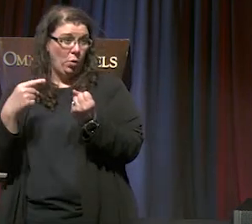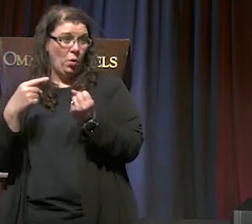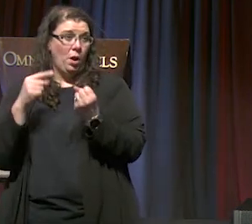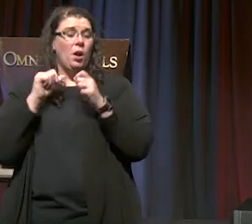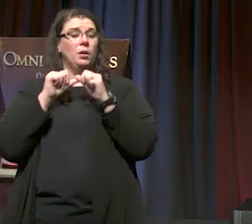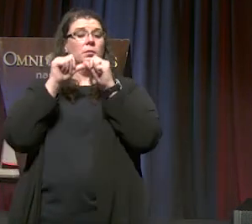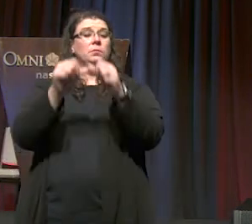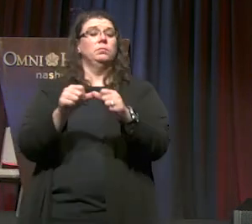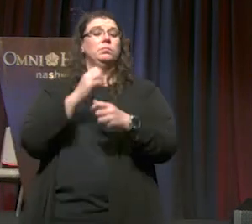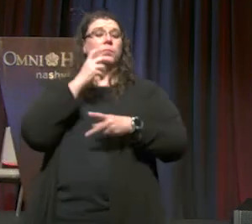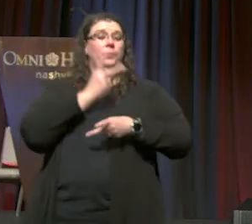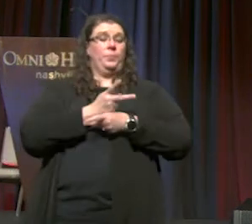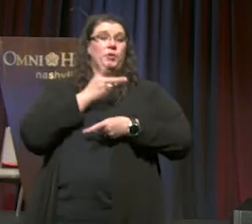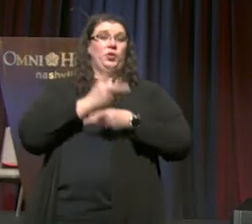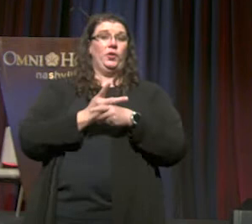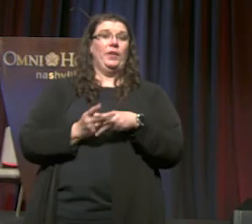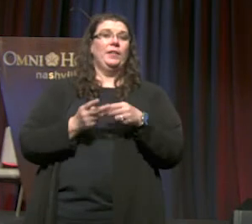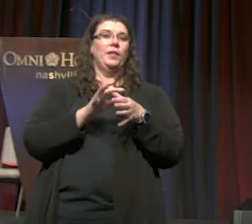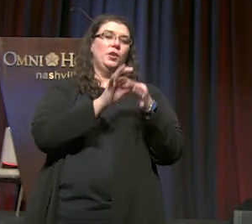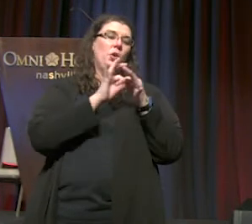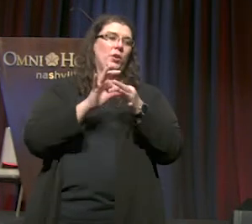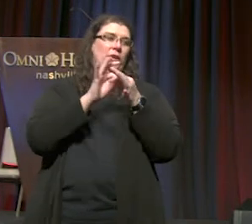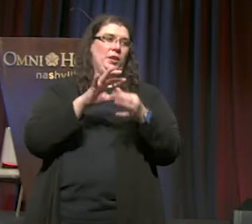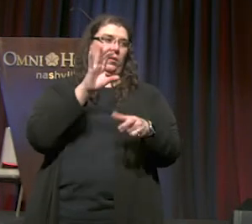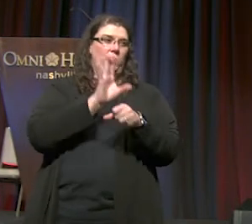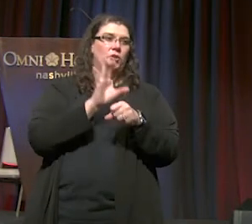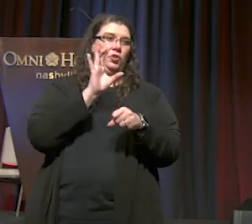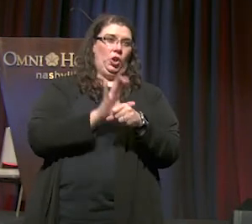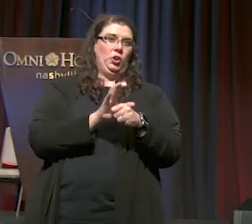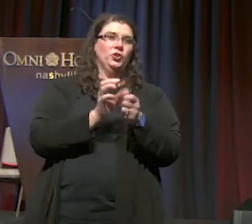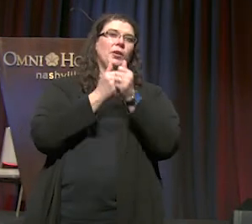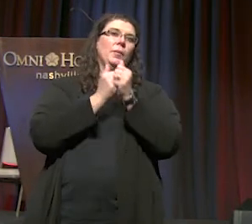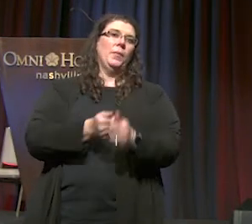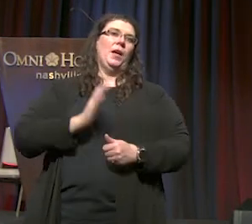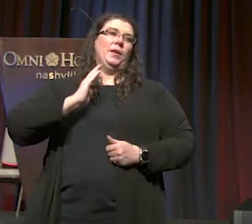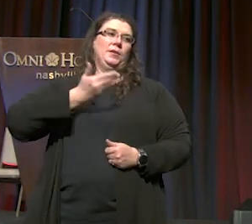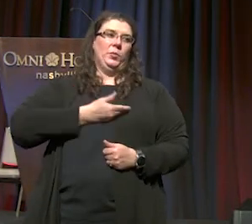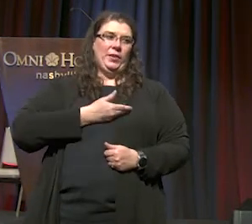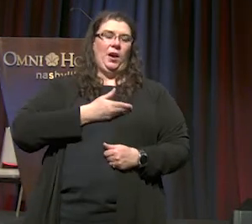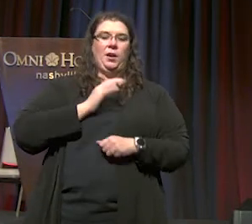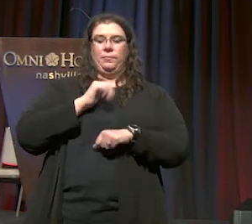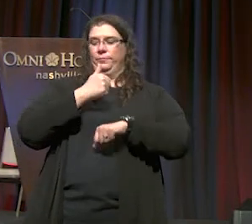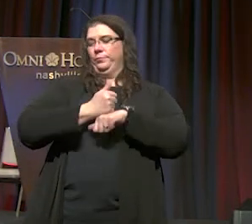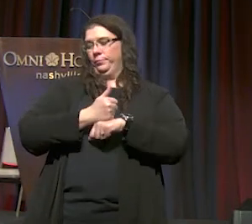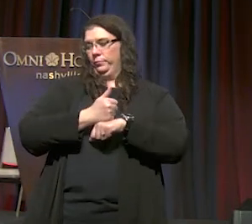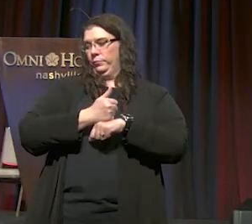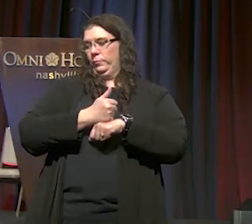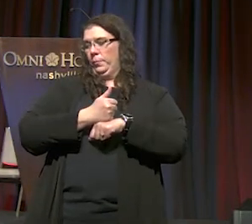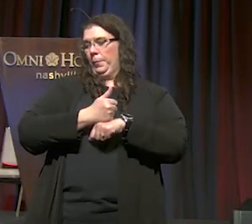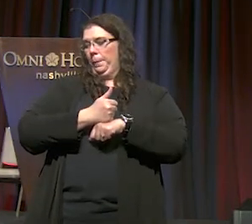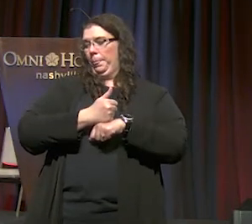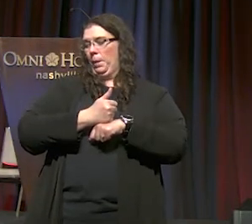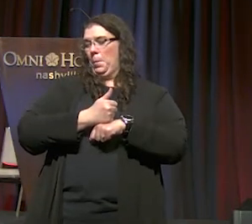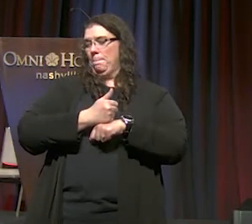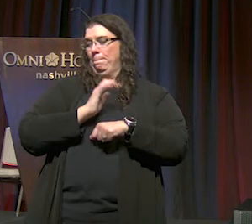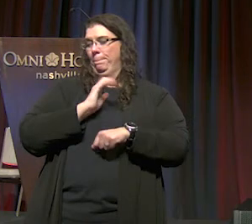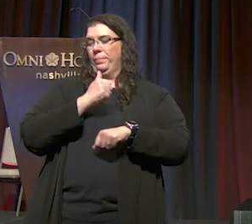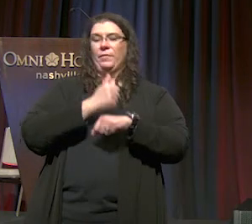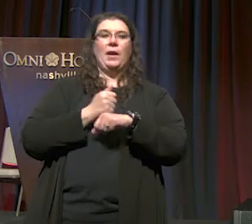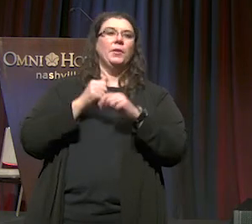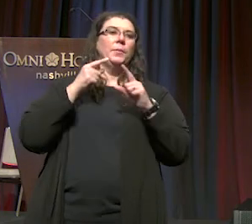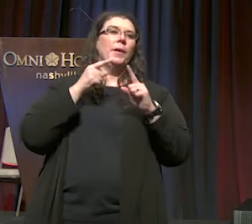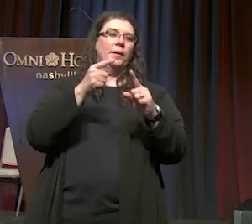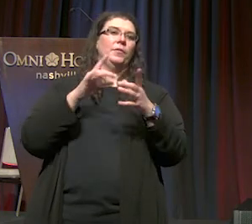of the Church in compliance with our Constitution and biblically founded values and the